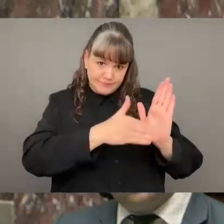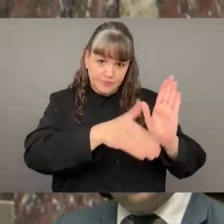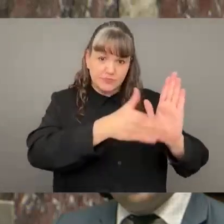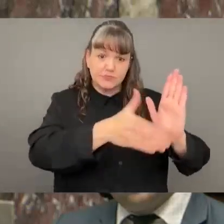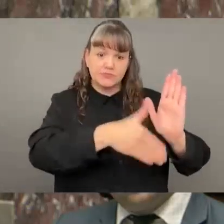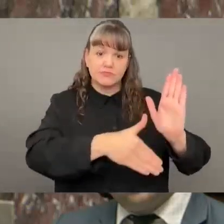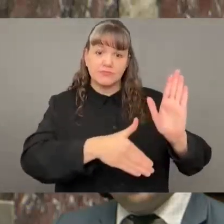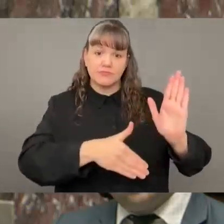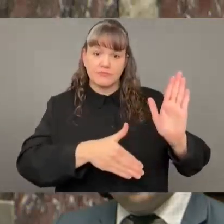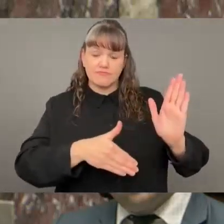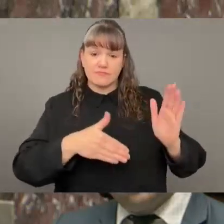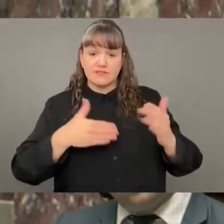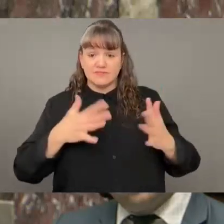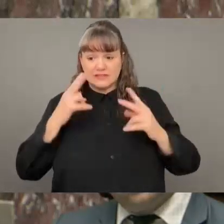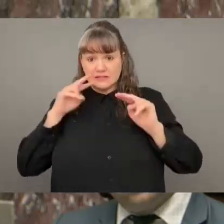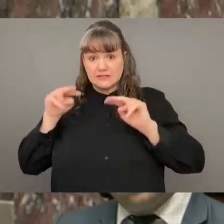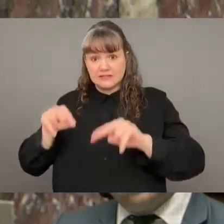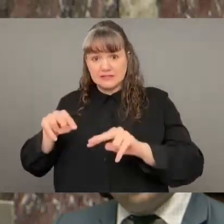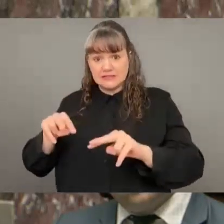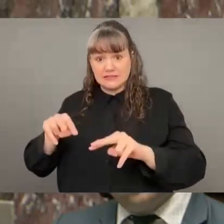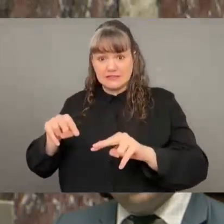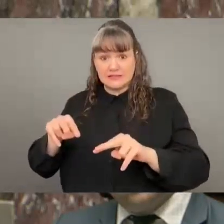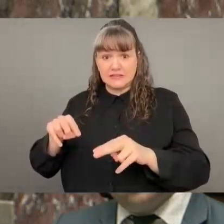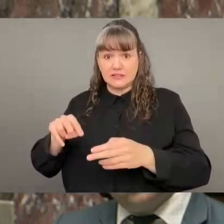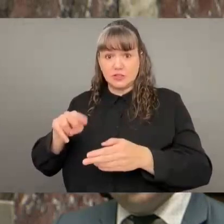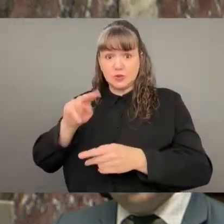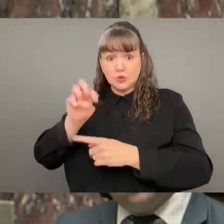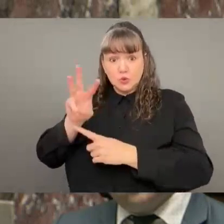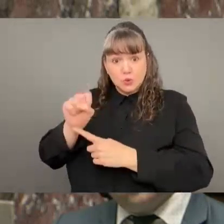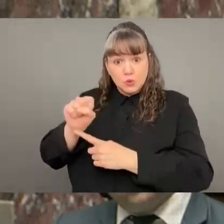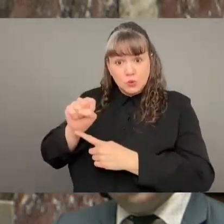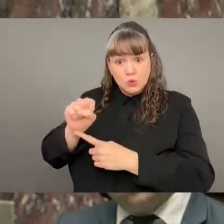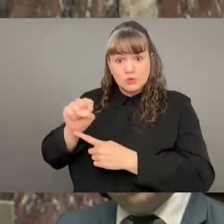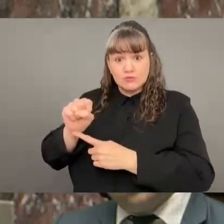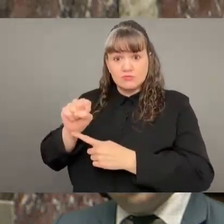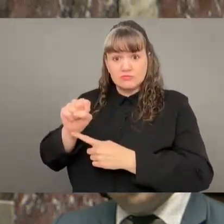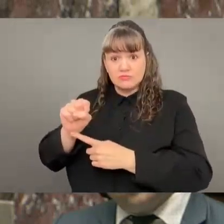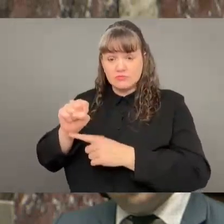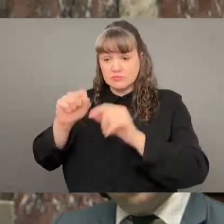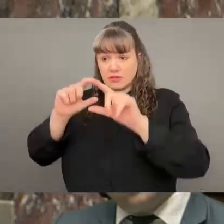the police of not doing their job. We support...